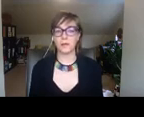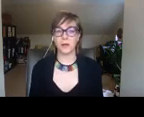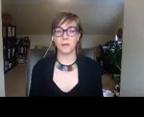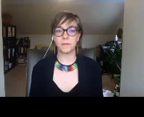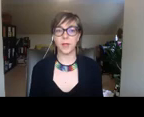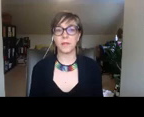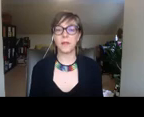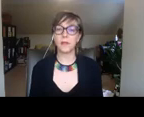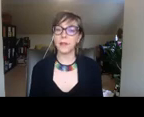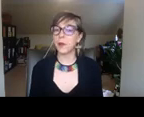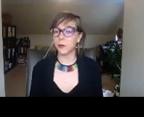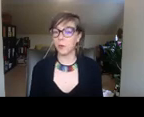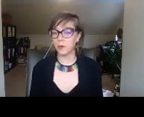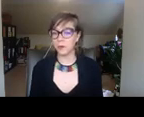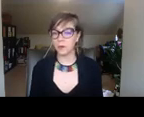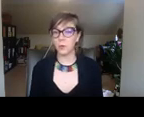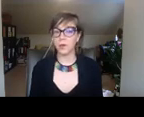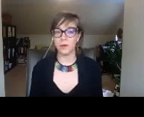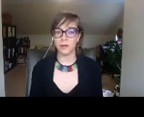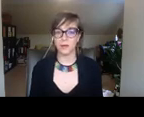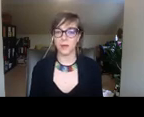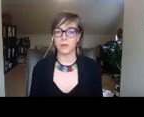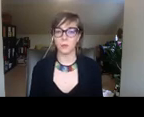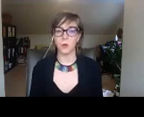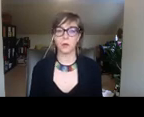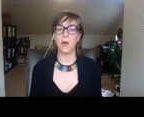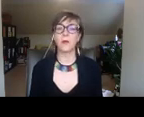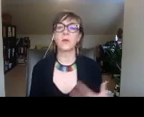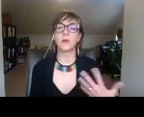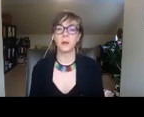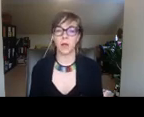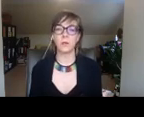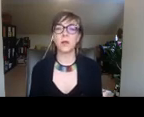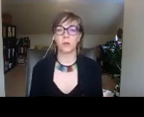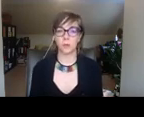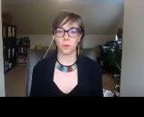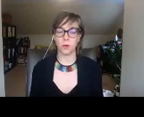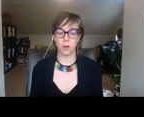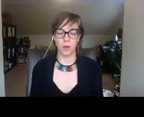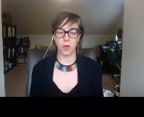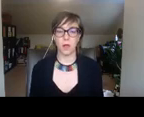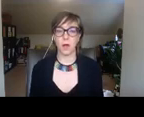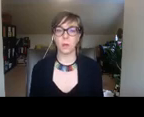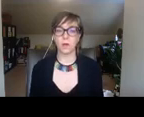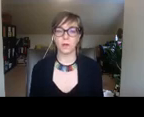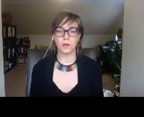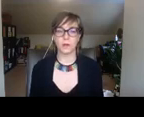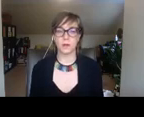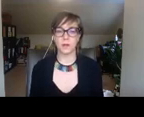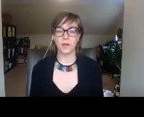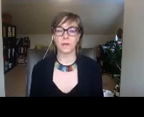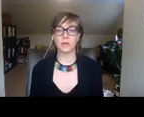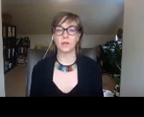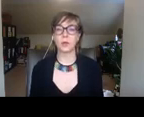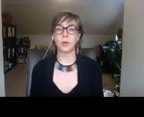what they've done, and then think about what are the next steps. How do we go forward with this in